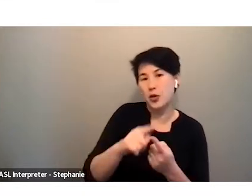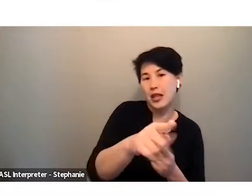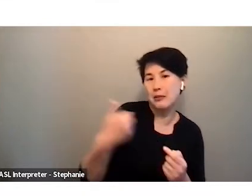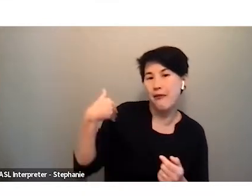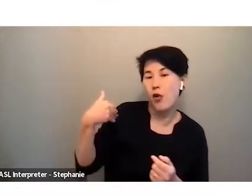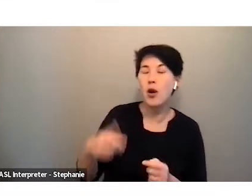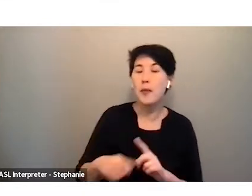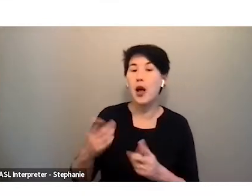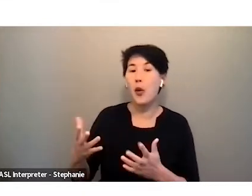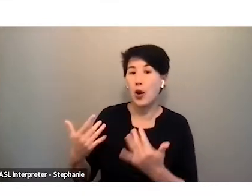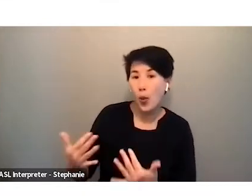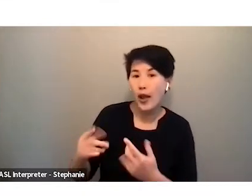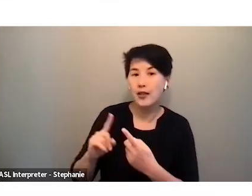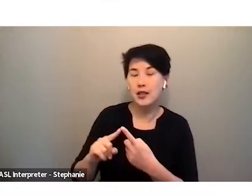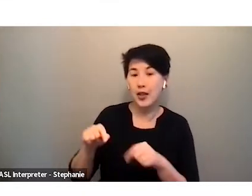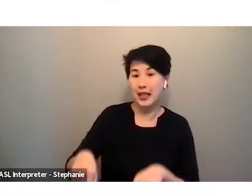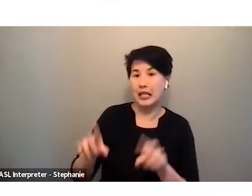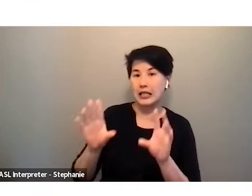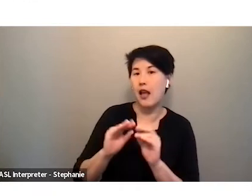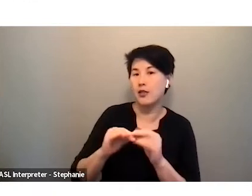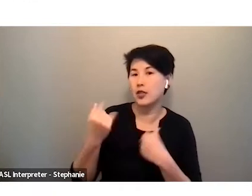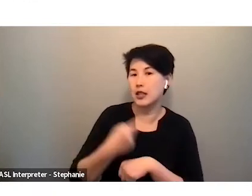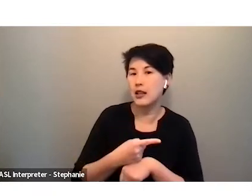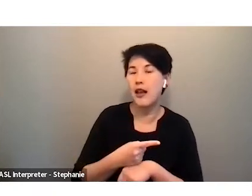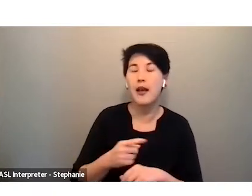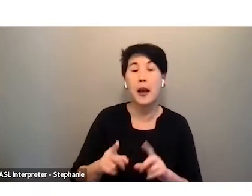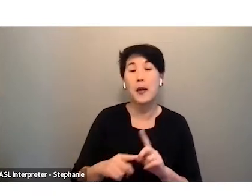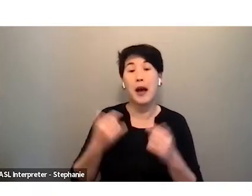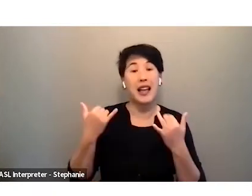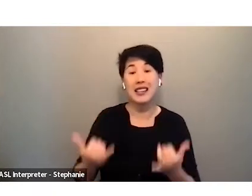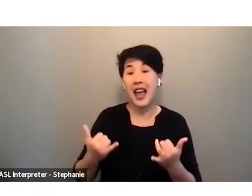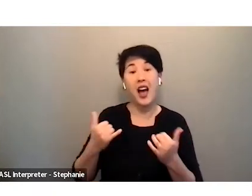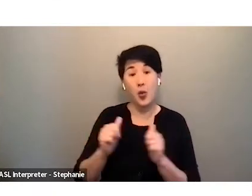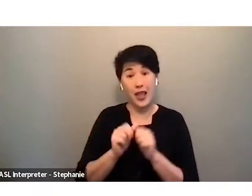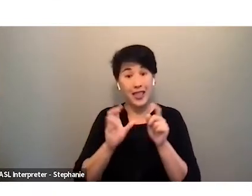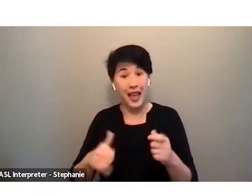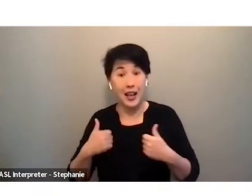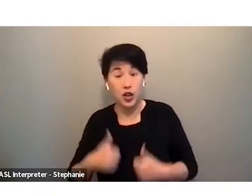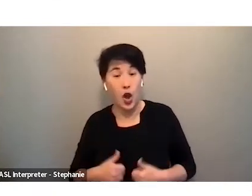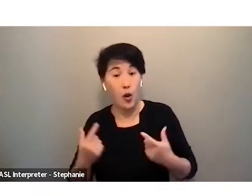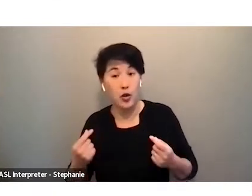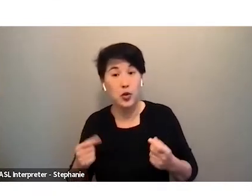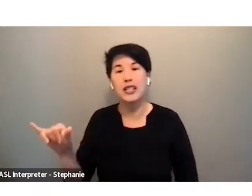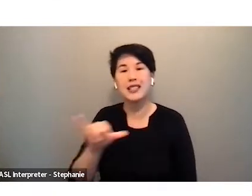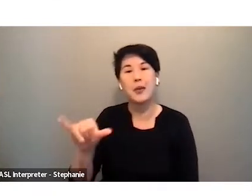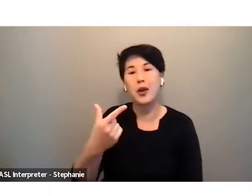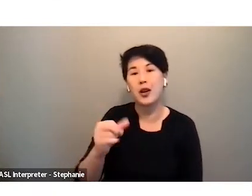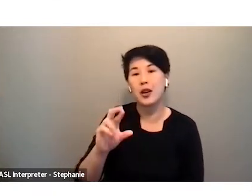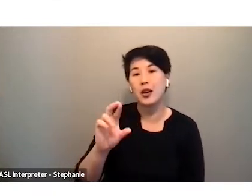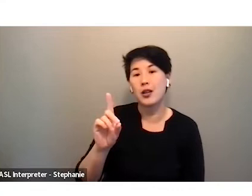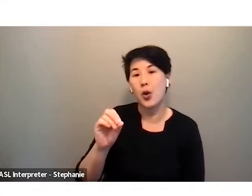wait until we had this session today. But what will happen now with this coat is a bit like, you know, Gordon was saying, is about kind of giving